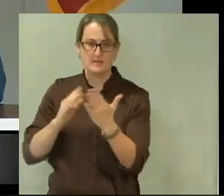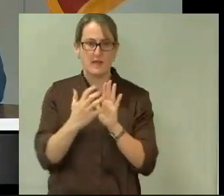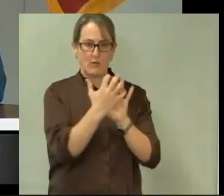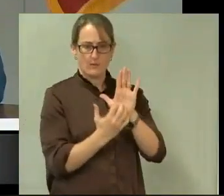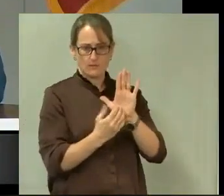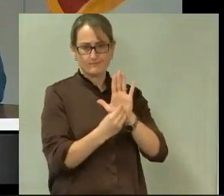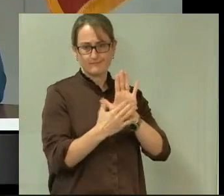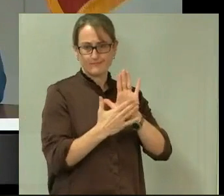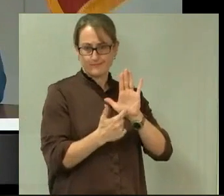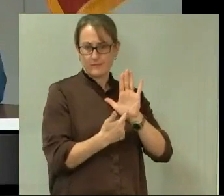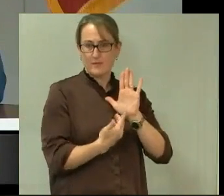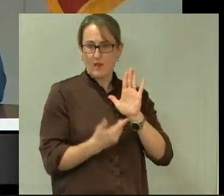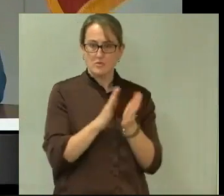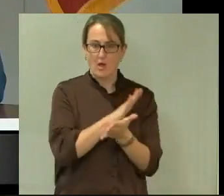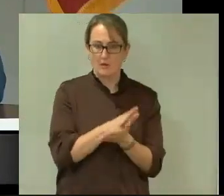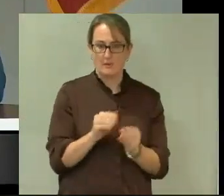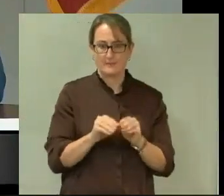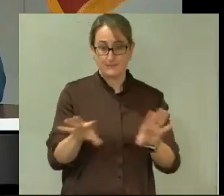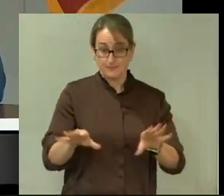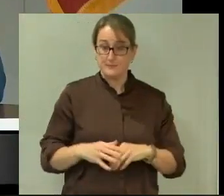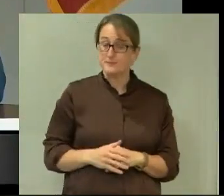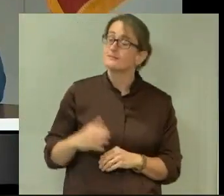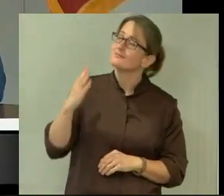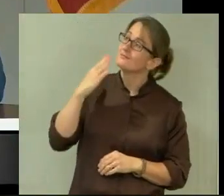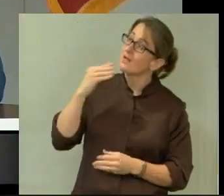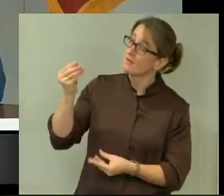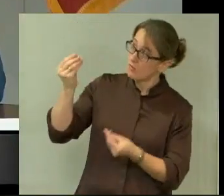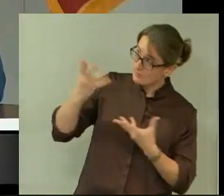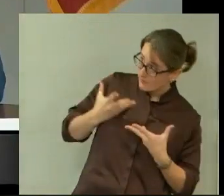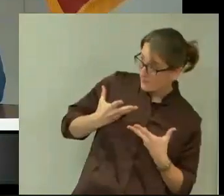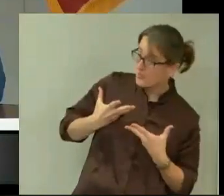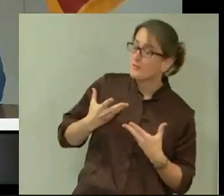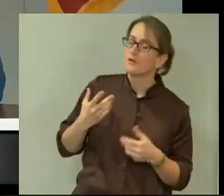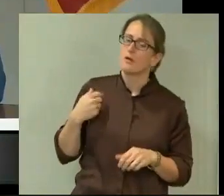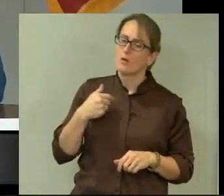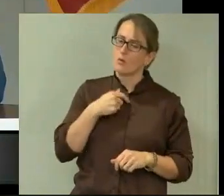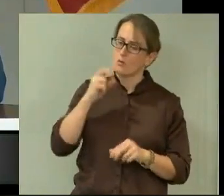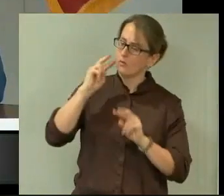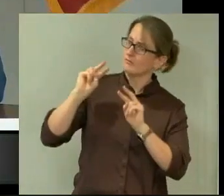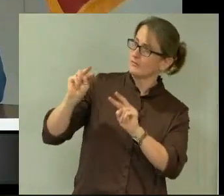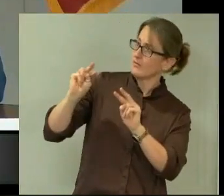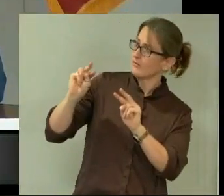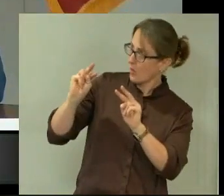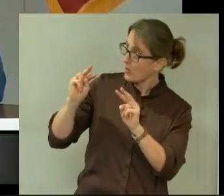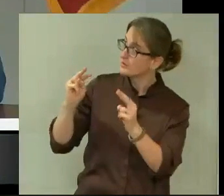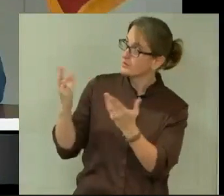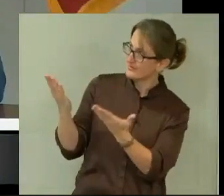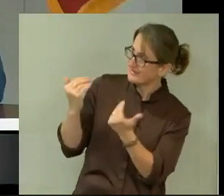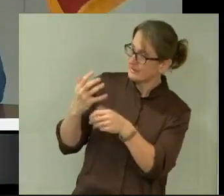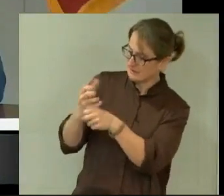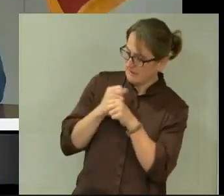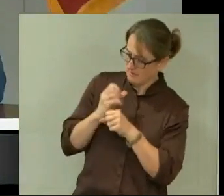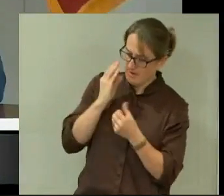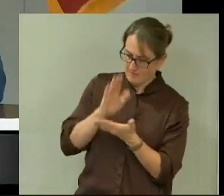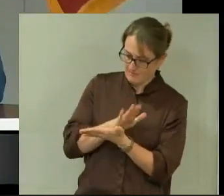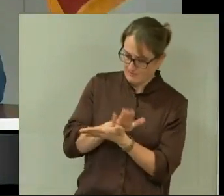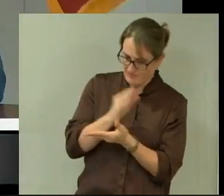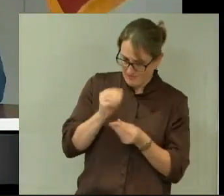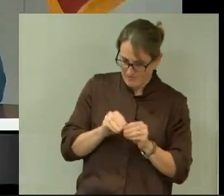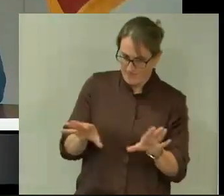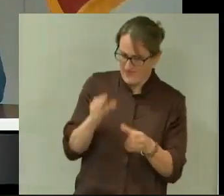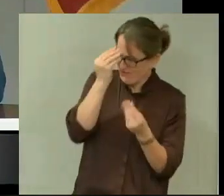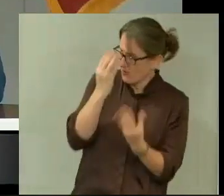Great. Well, thank you, Dr. Chavez, for those updates and that information. We look forward to the guidance from the Department of Public Health, because I know that will